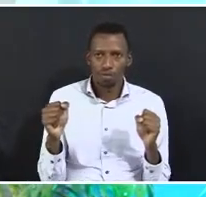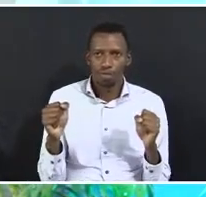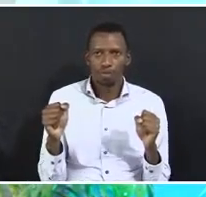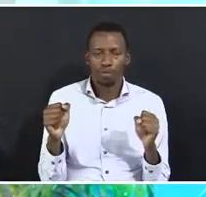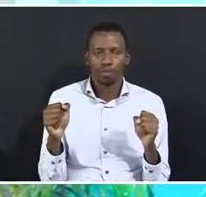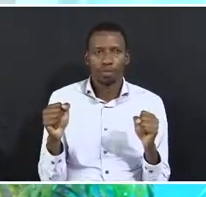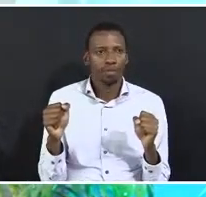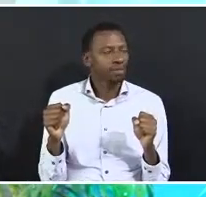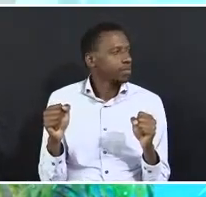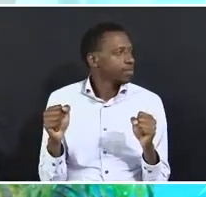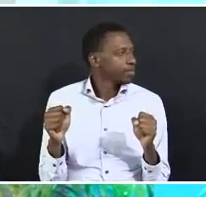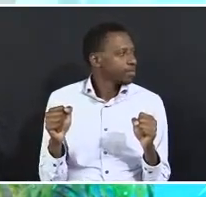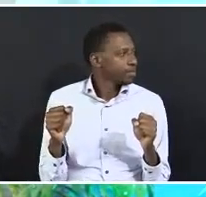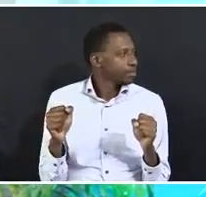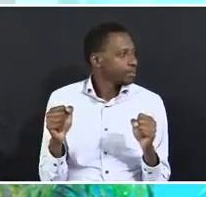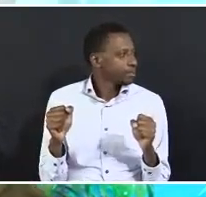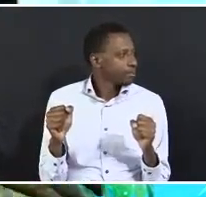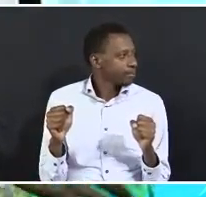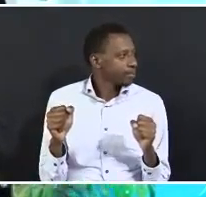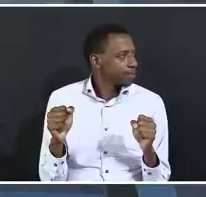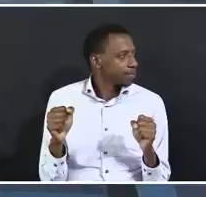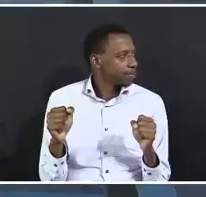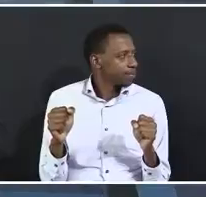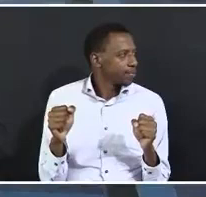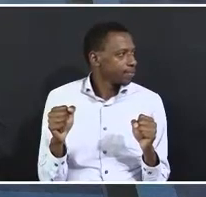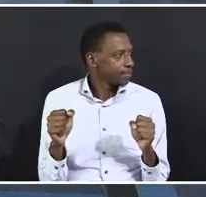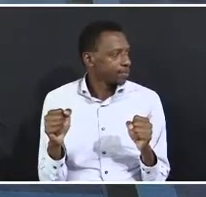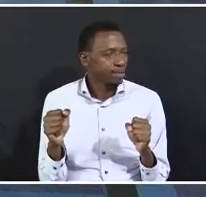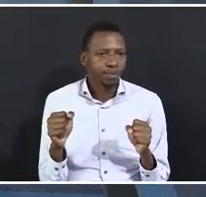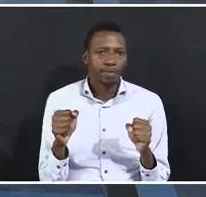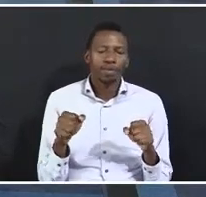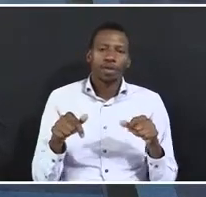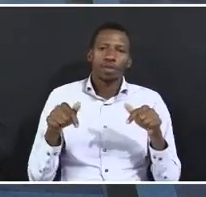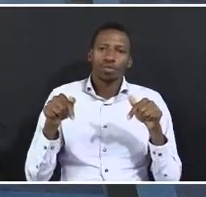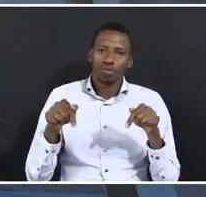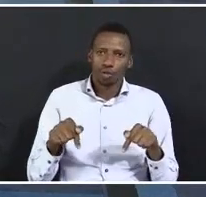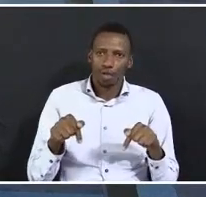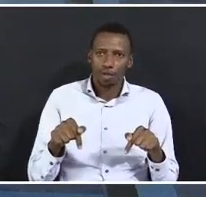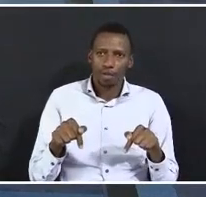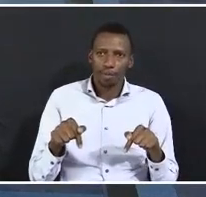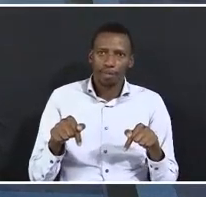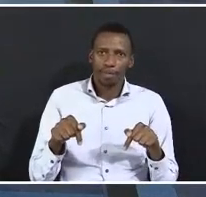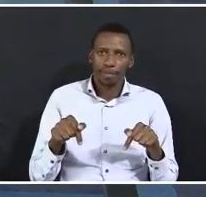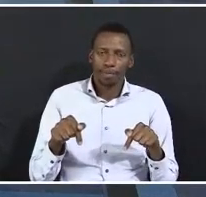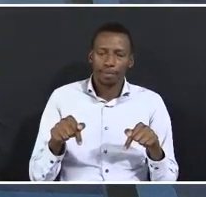Let me try Elder Shimron. Elder. Today. I'm in the text.